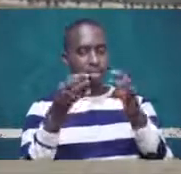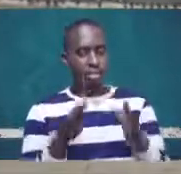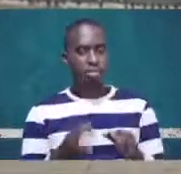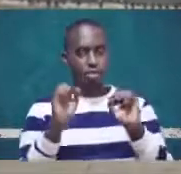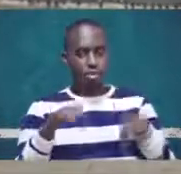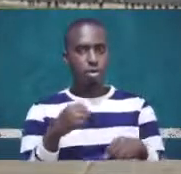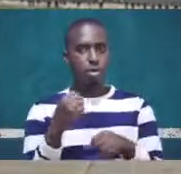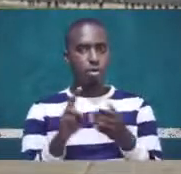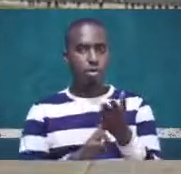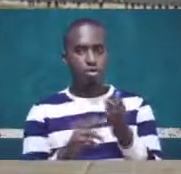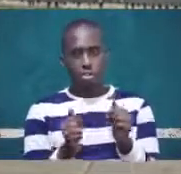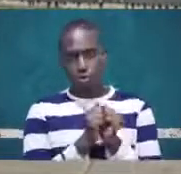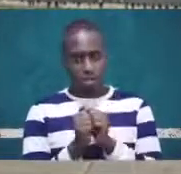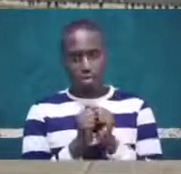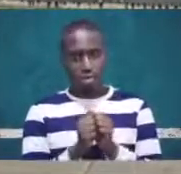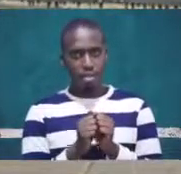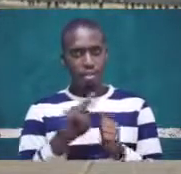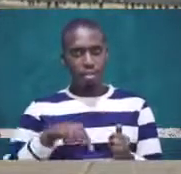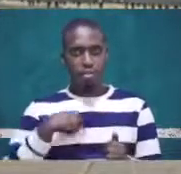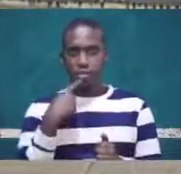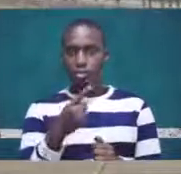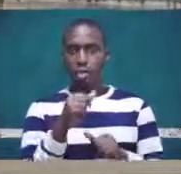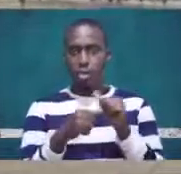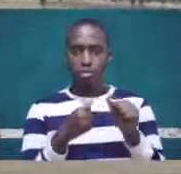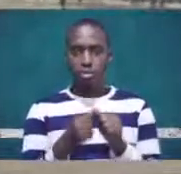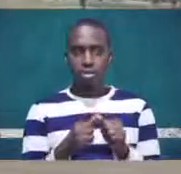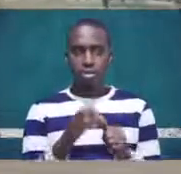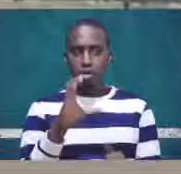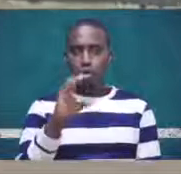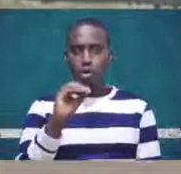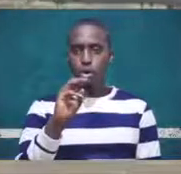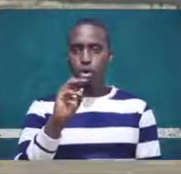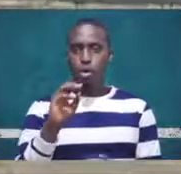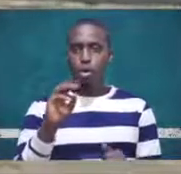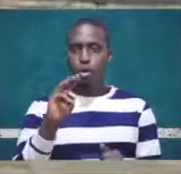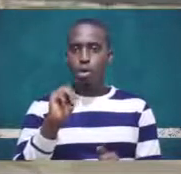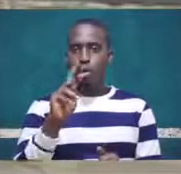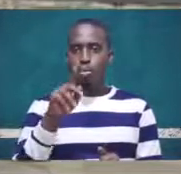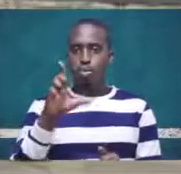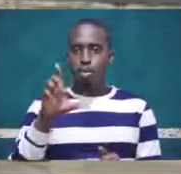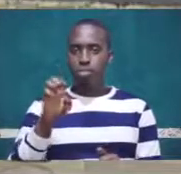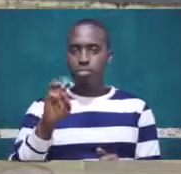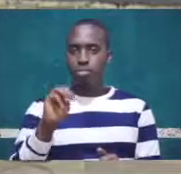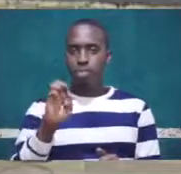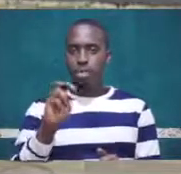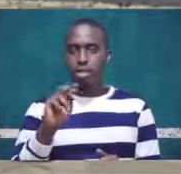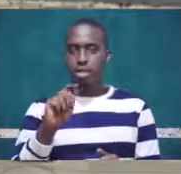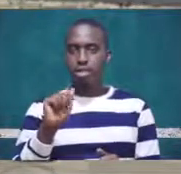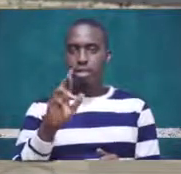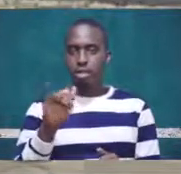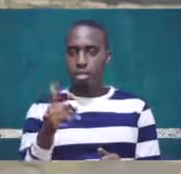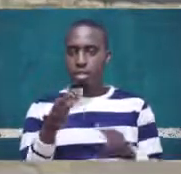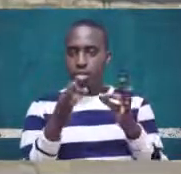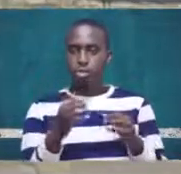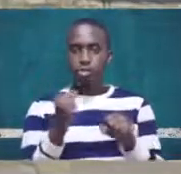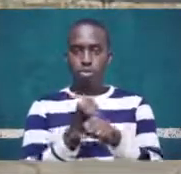are used together. Meaning that we talked about complementary goods. Complementary goods are goods that are used together. And then